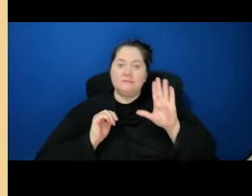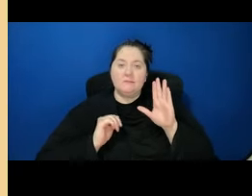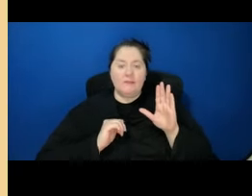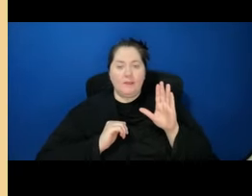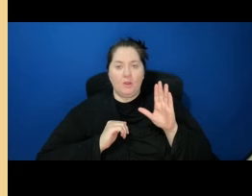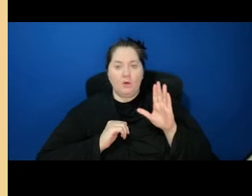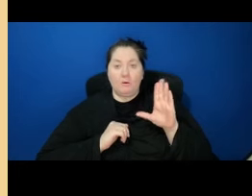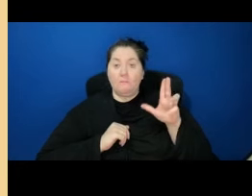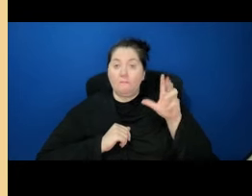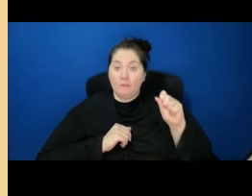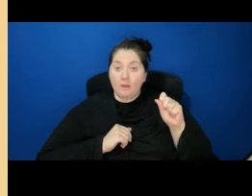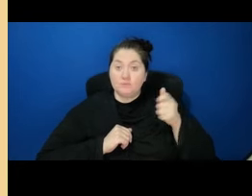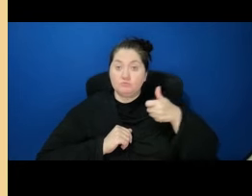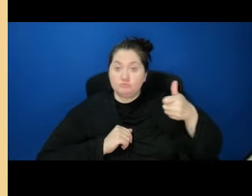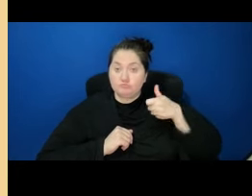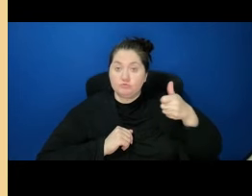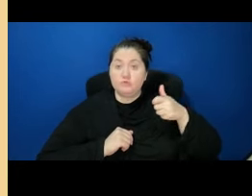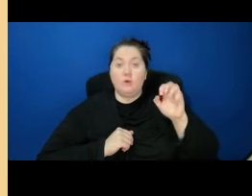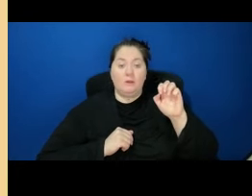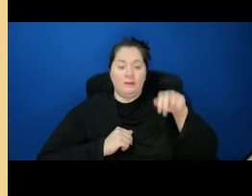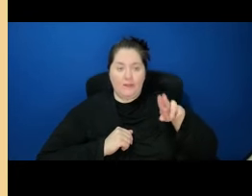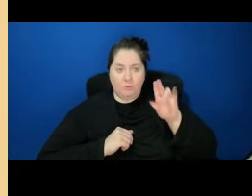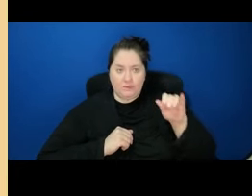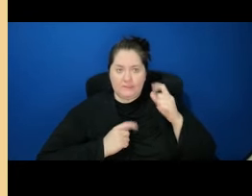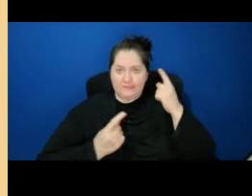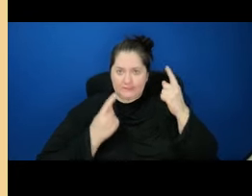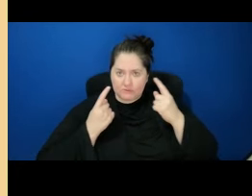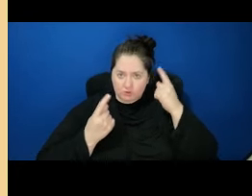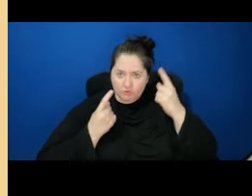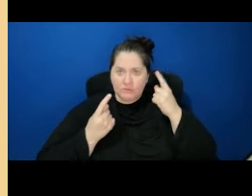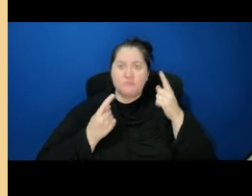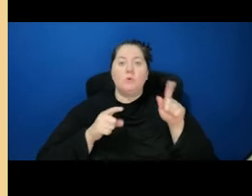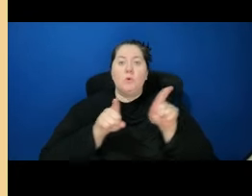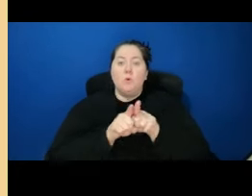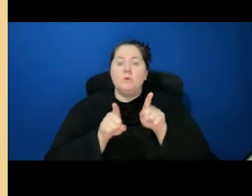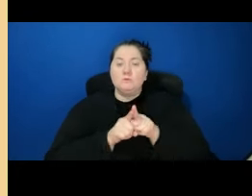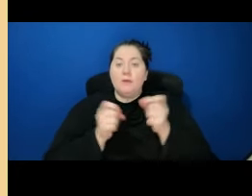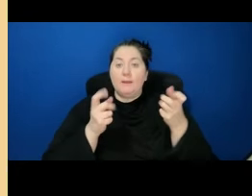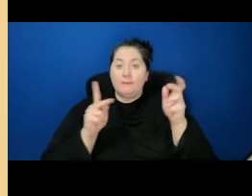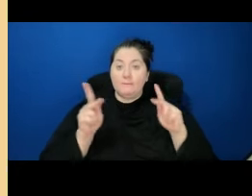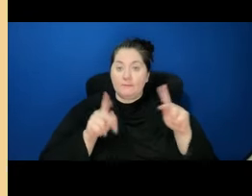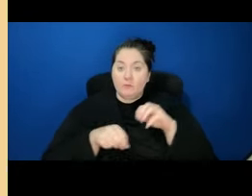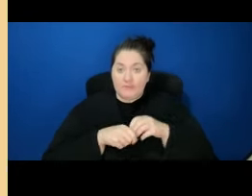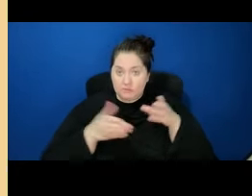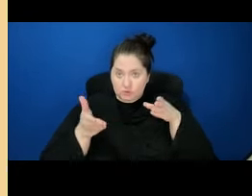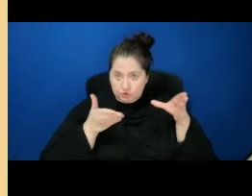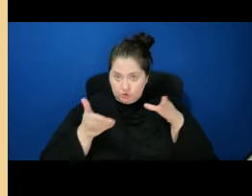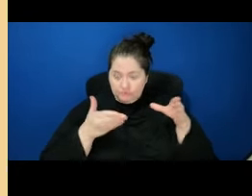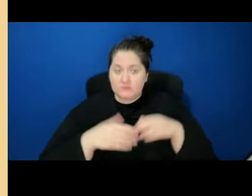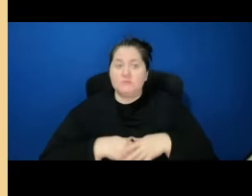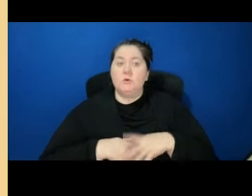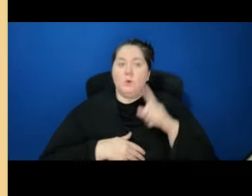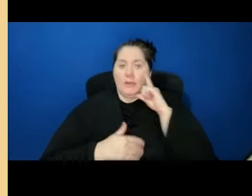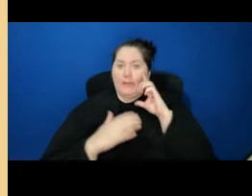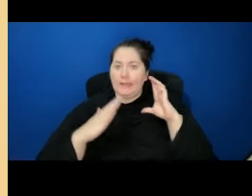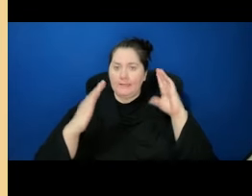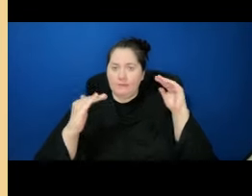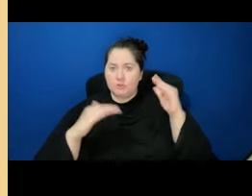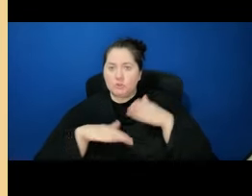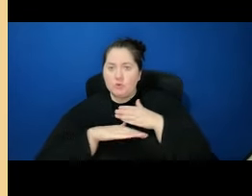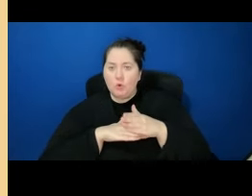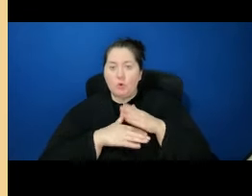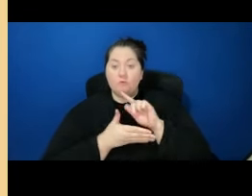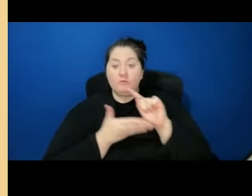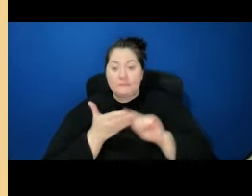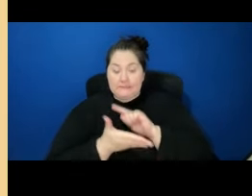bus routes both on kind of equity considerations as well as the number of people in service. So there is an expectation that over time,